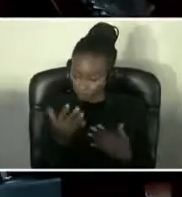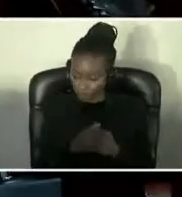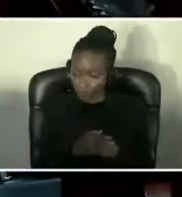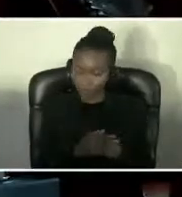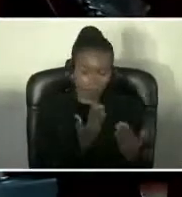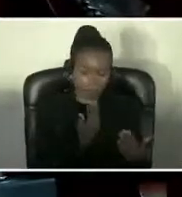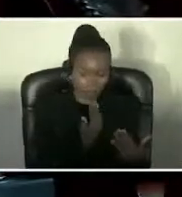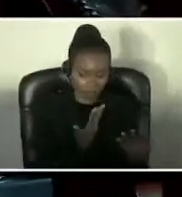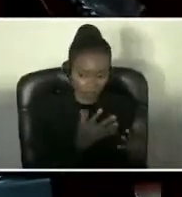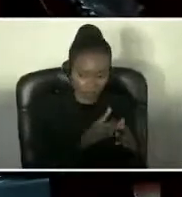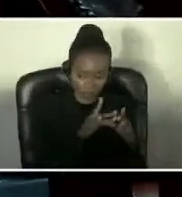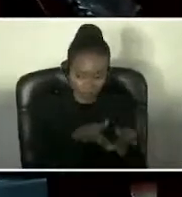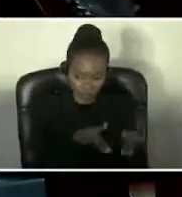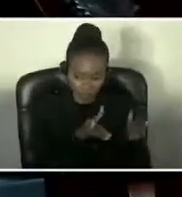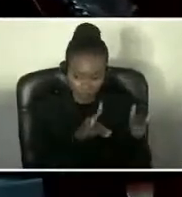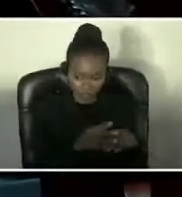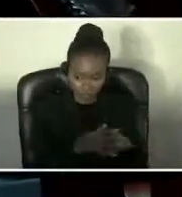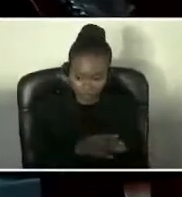chairperson